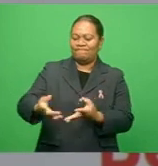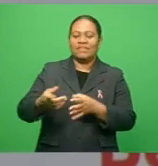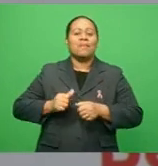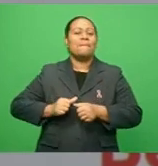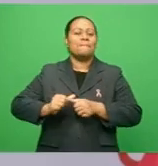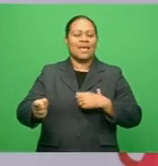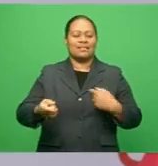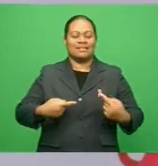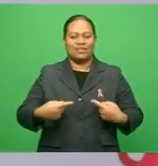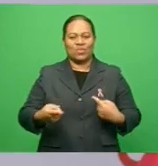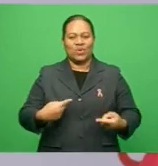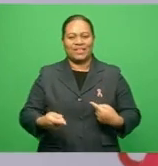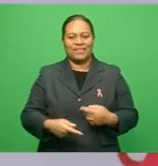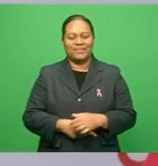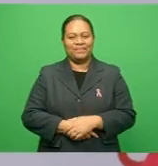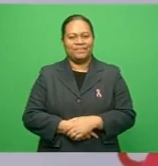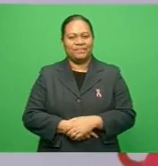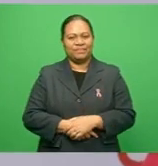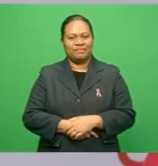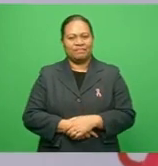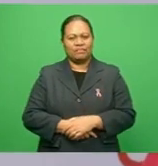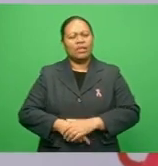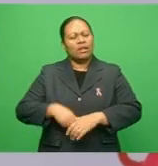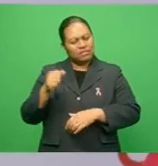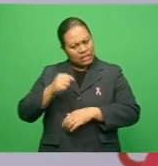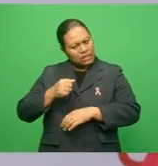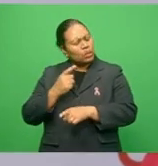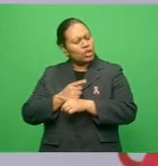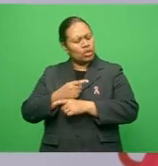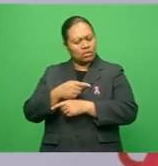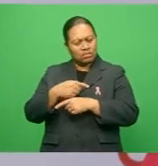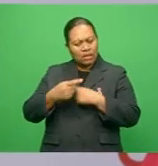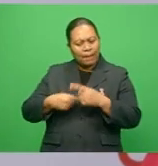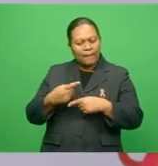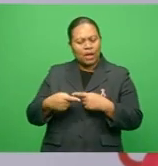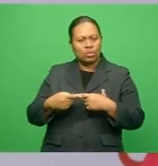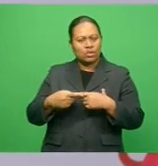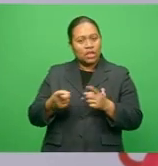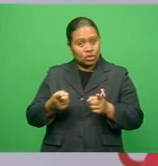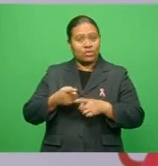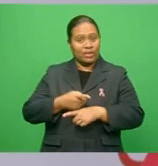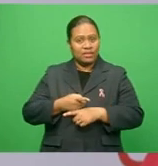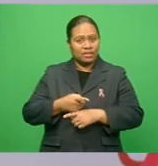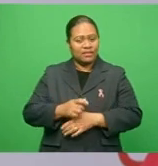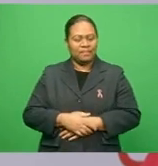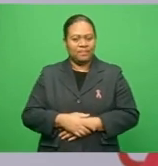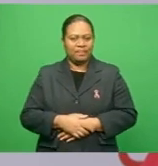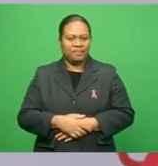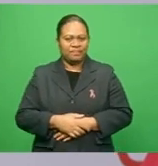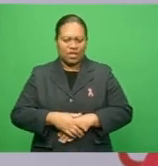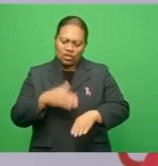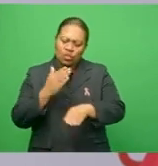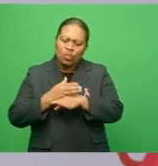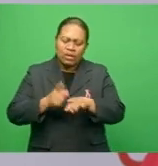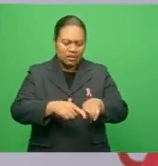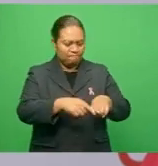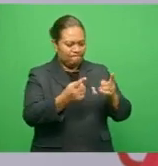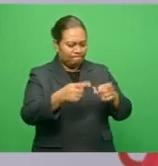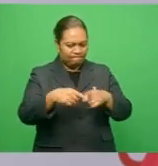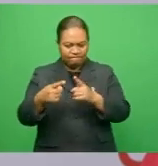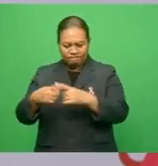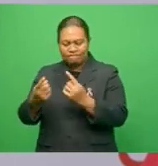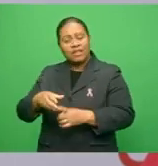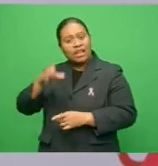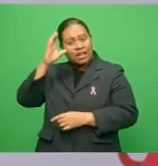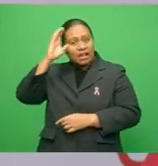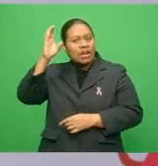network. We have brought about changes in how we work in the different countries that we are in,